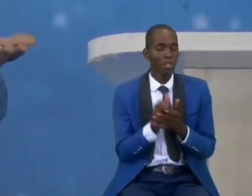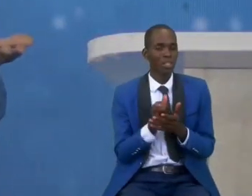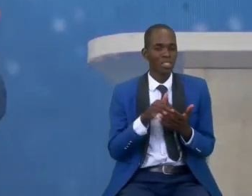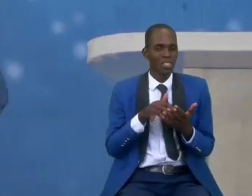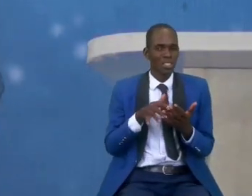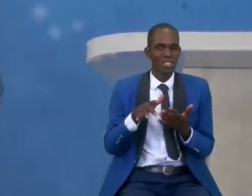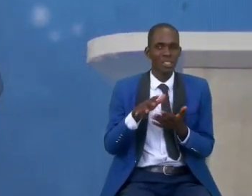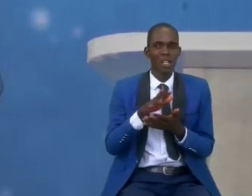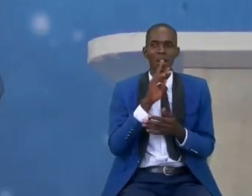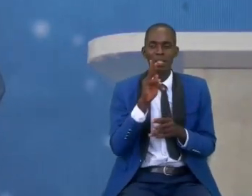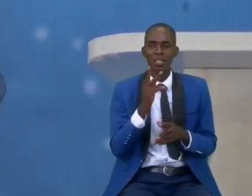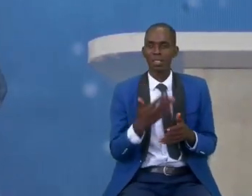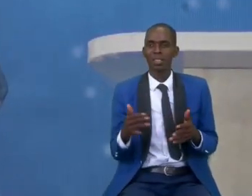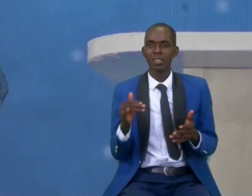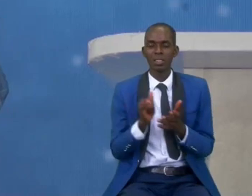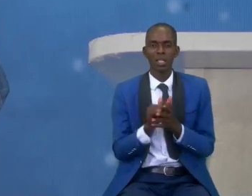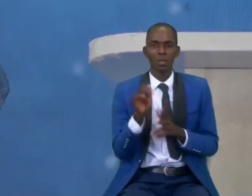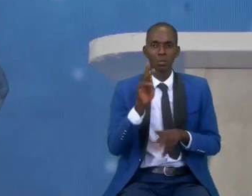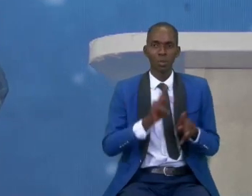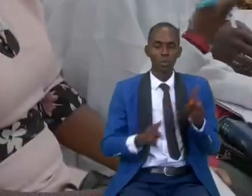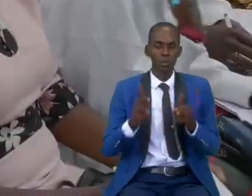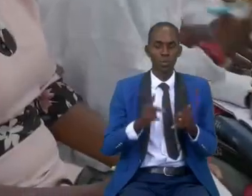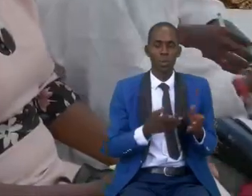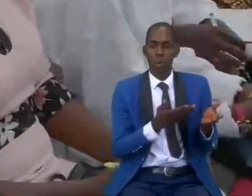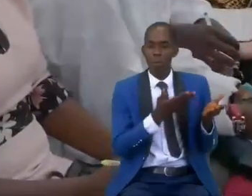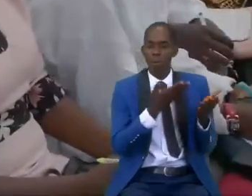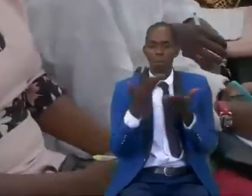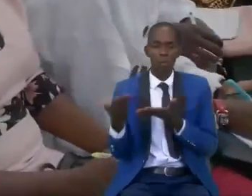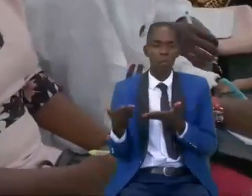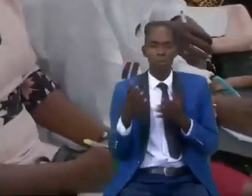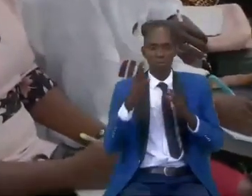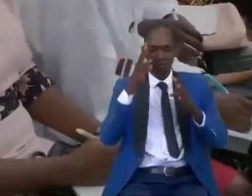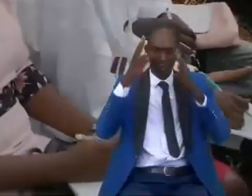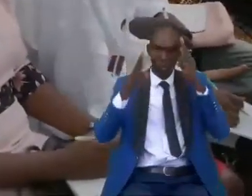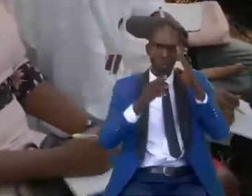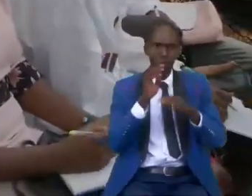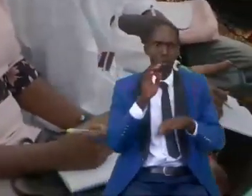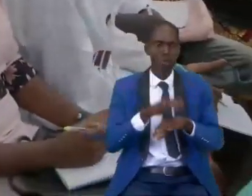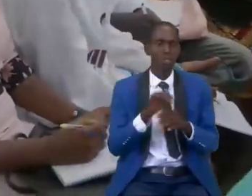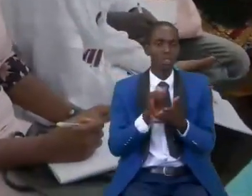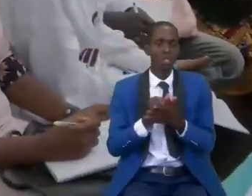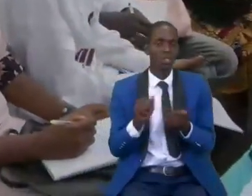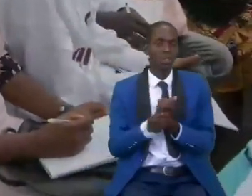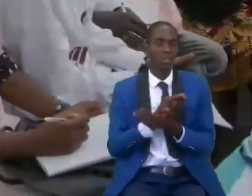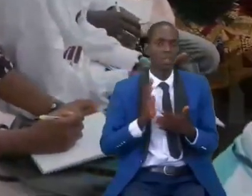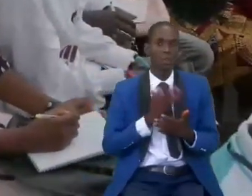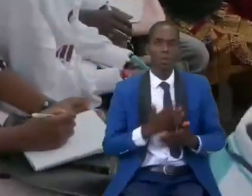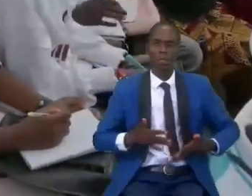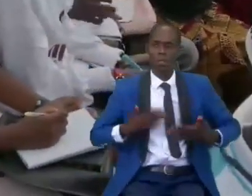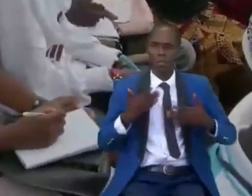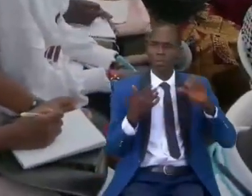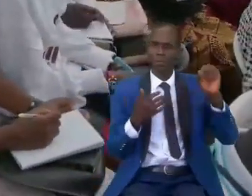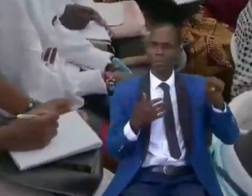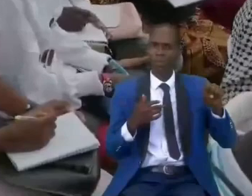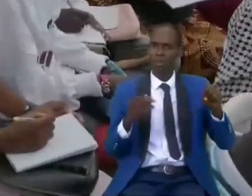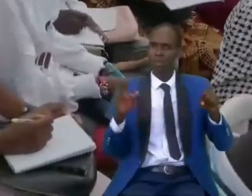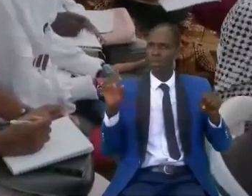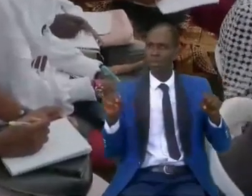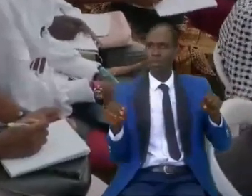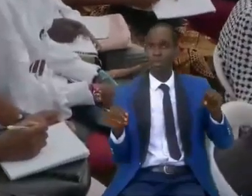that spoil our lives? Yes or no? Yes. And now the next word is, it